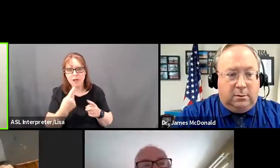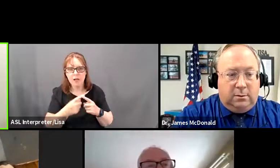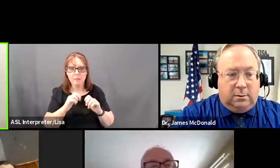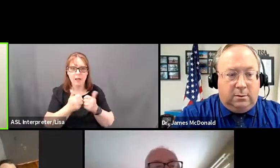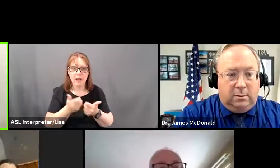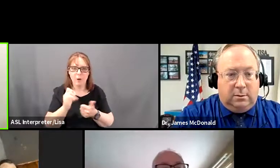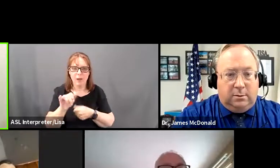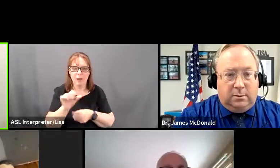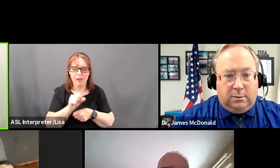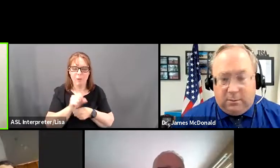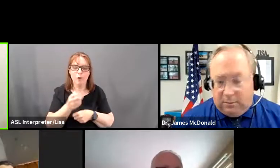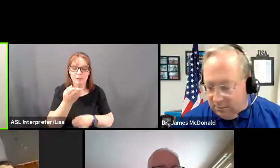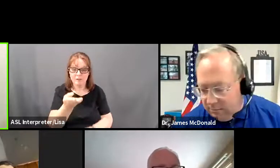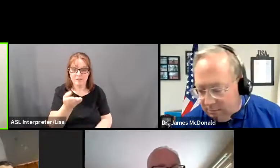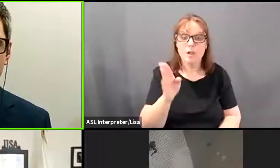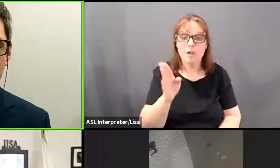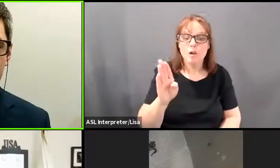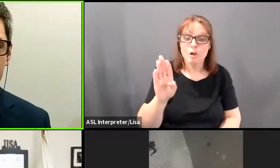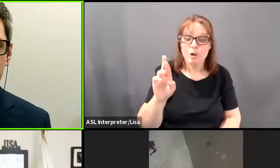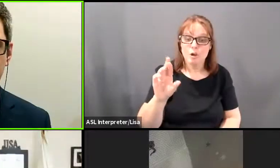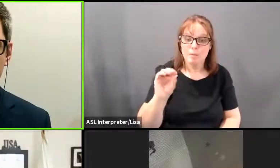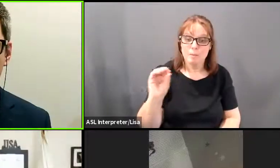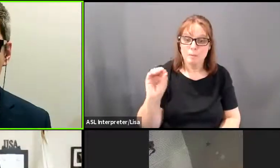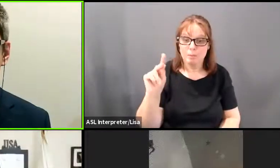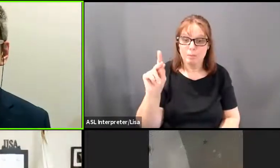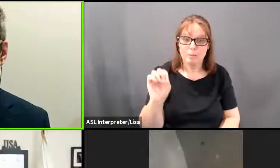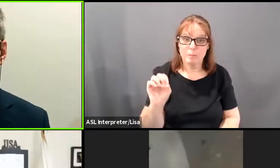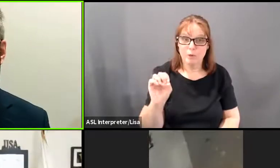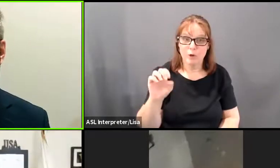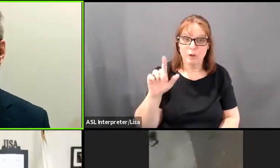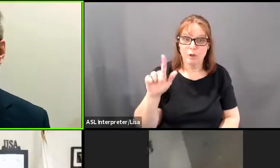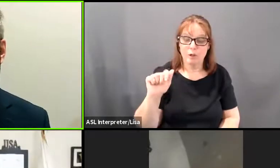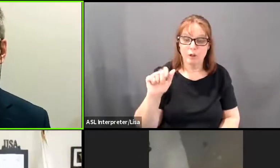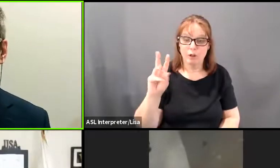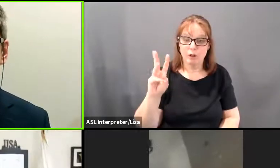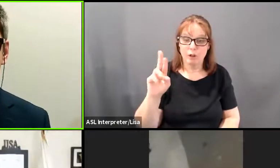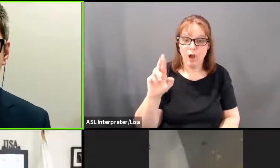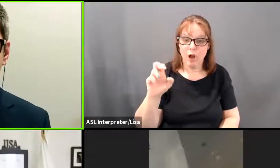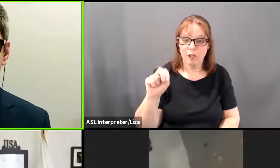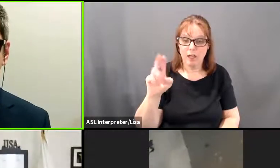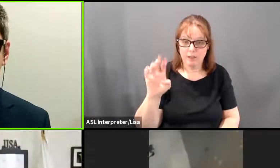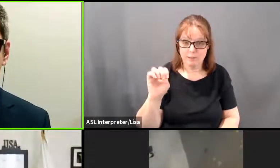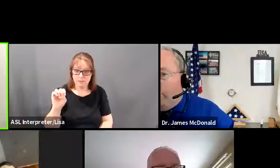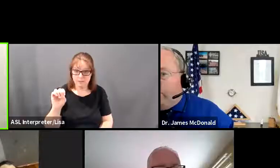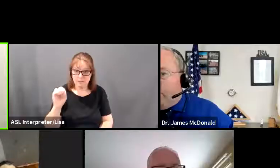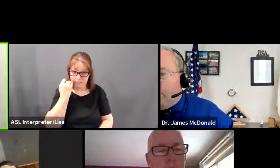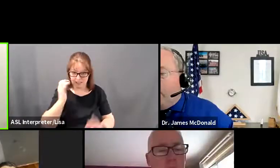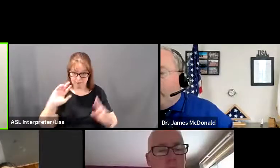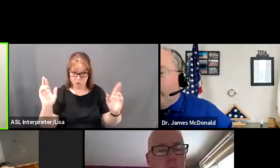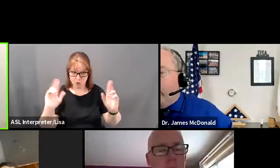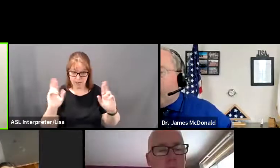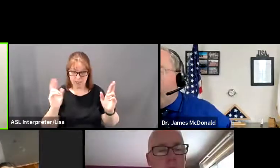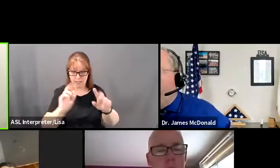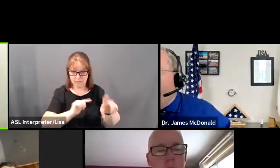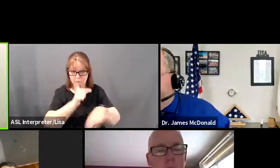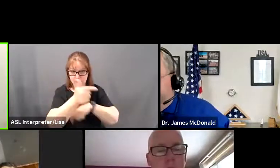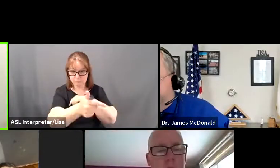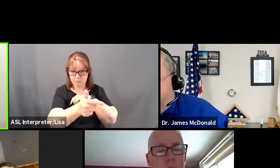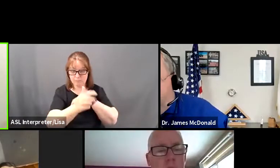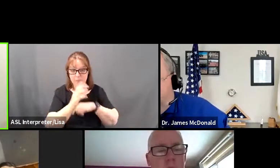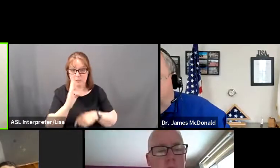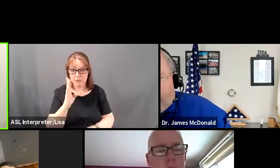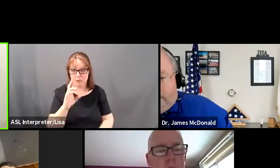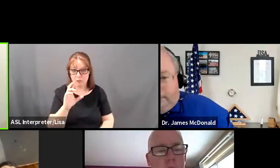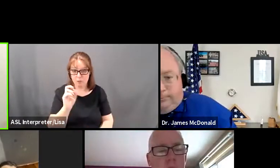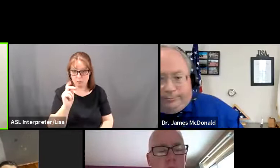like. And yes, here's Brooke Lawrence. Brooke, I'm going to turn it over to you if you're ready. But I believe Brooke's just going to kind